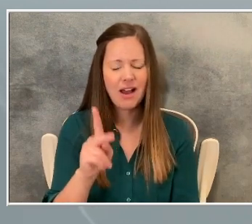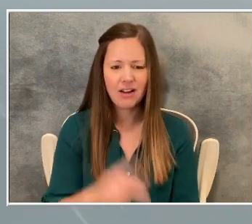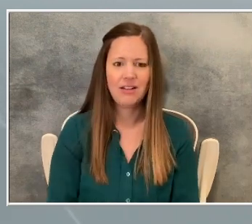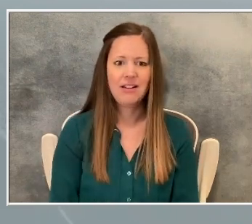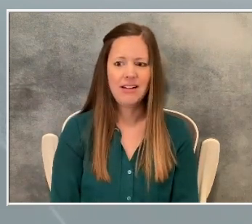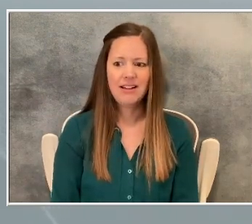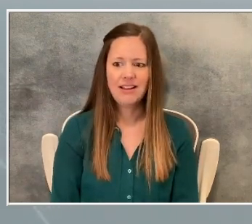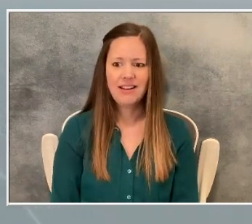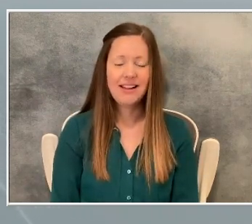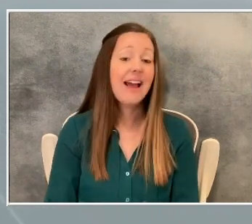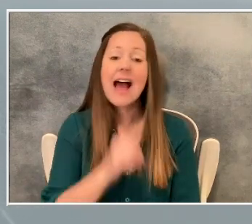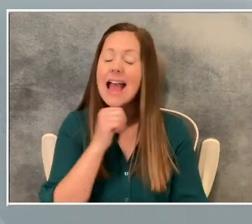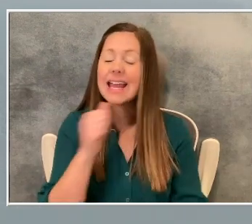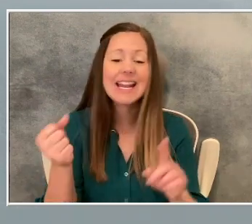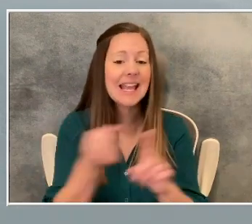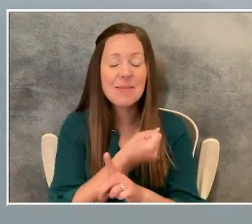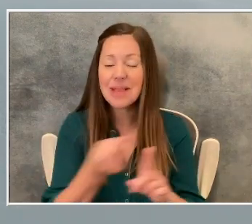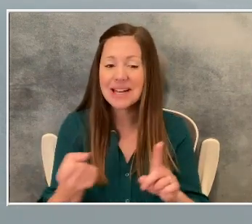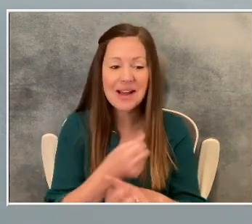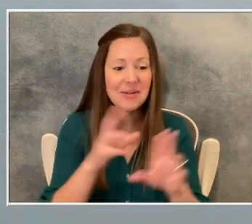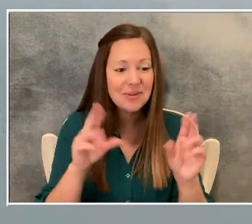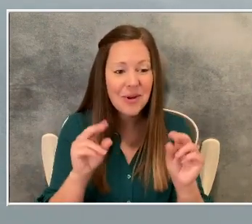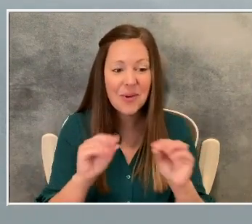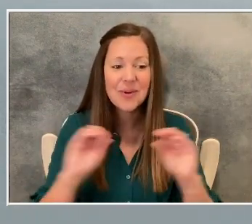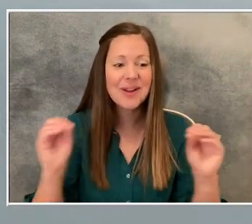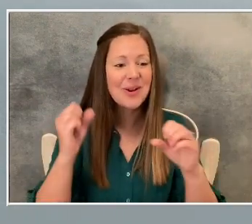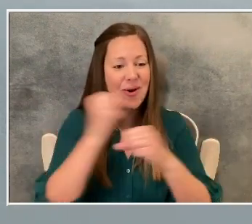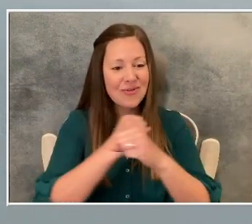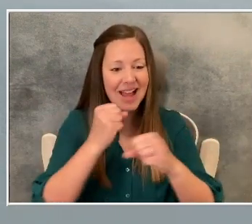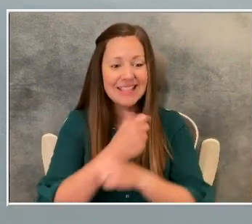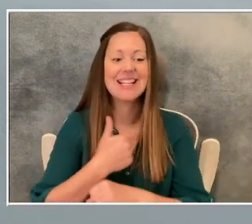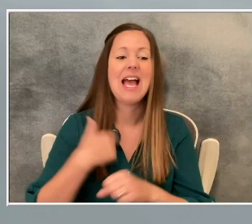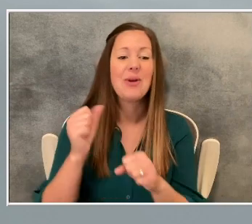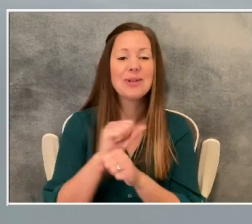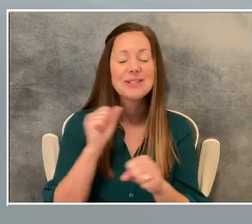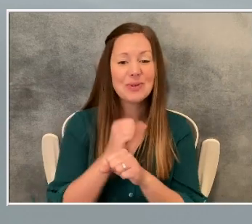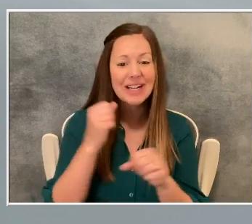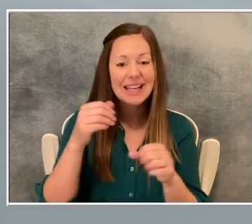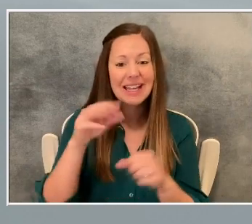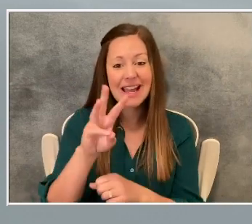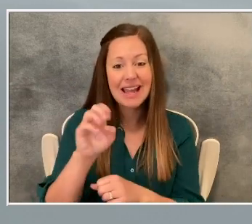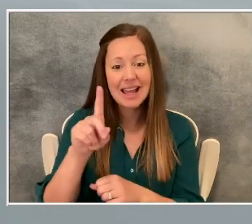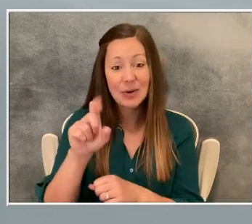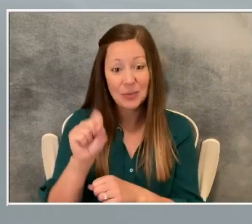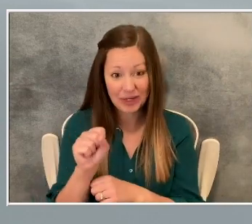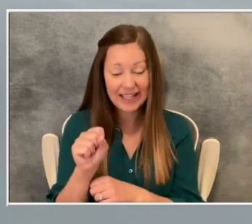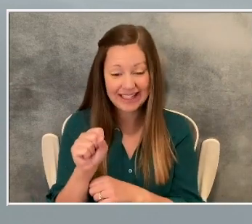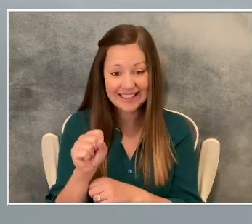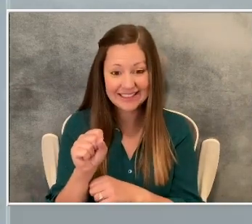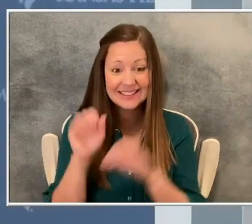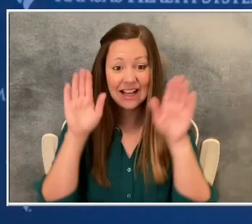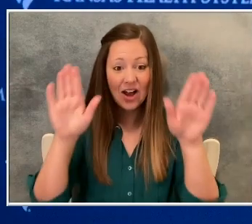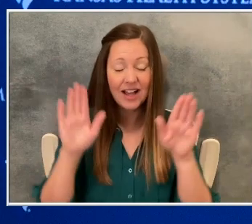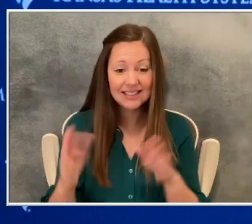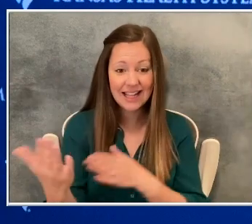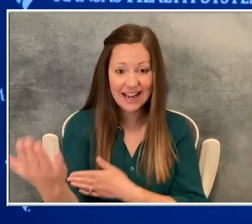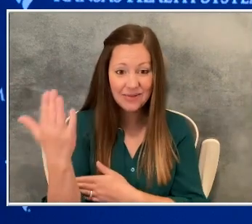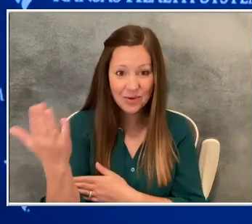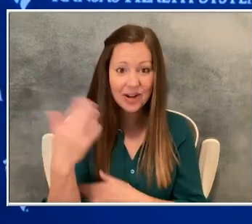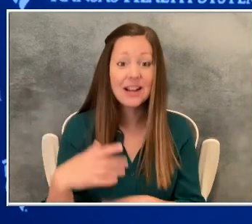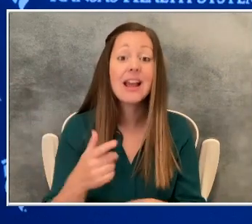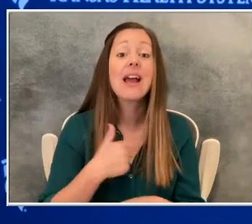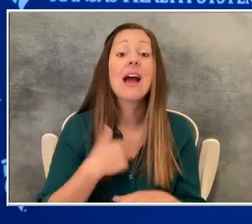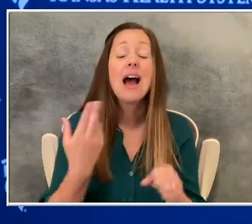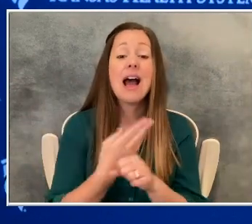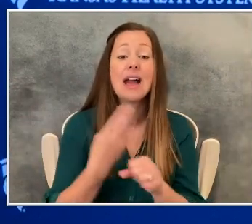of I didn't get in dermatologists. any fights. I was actually out working, clearing weeds on Sunday morning. I did put on my sunscreen. I